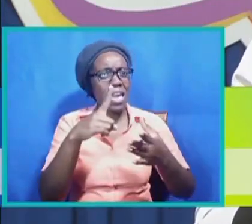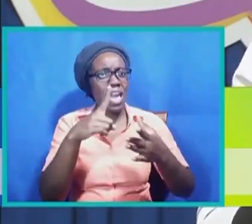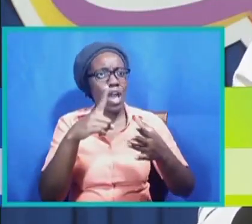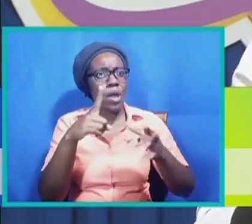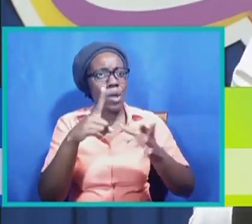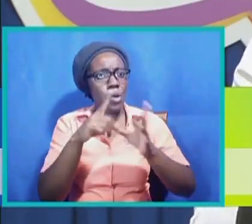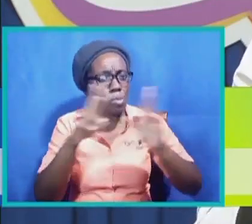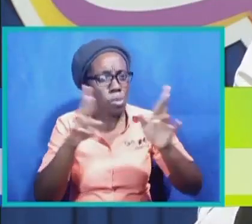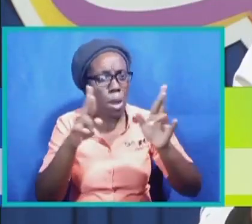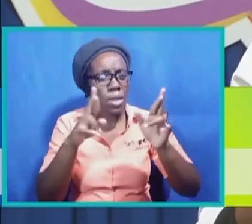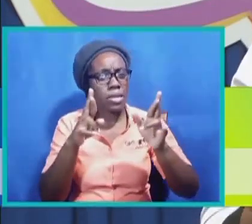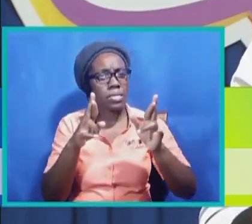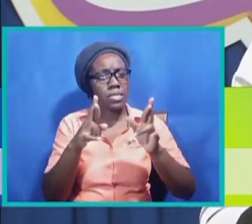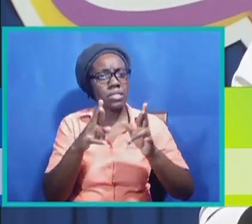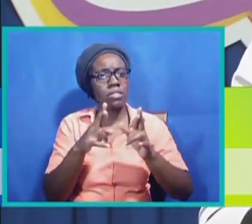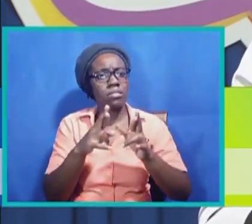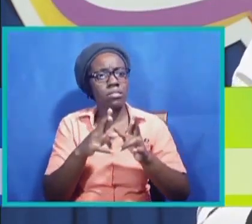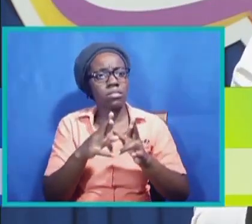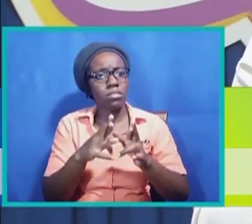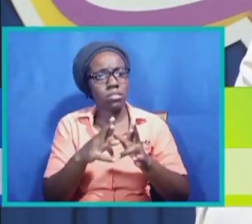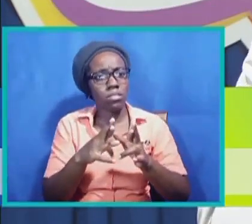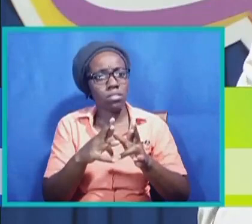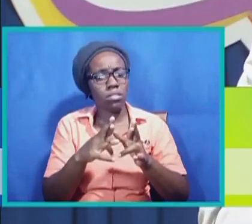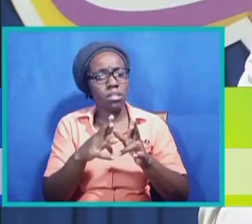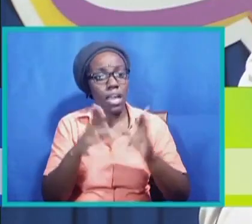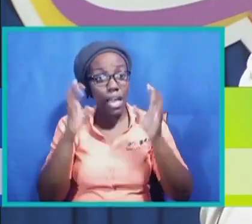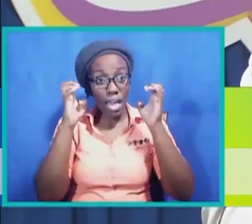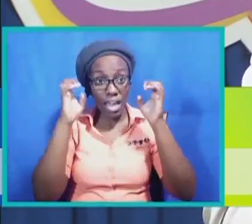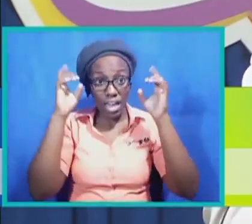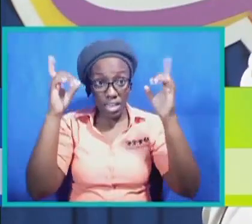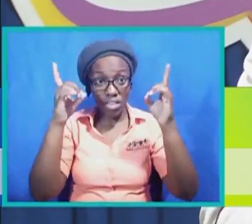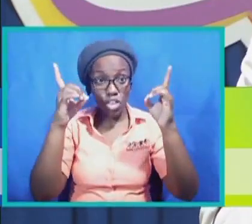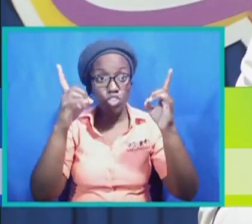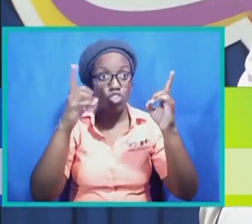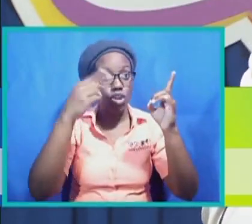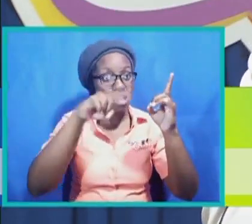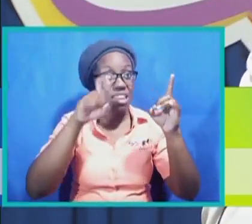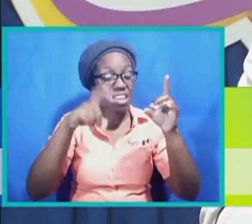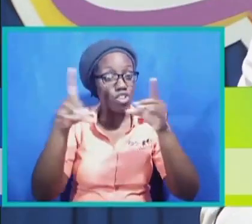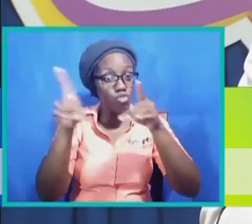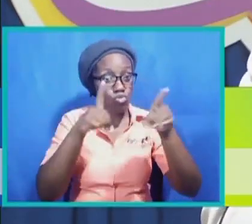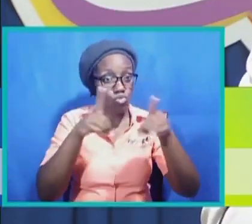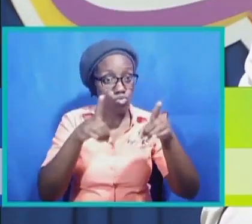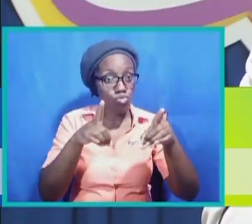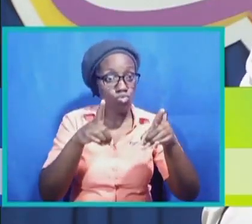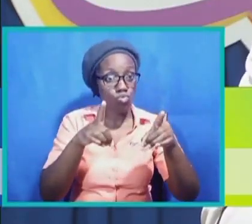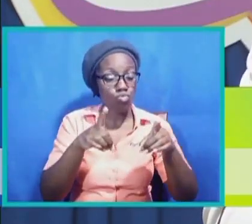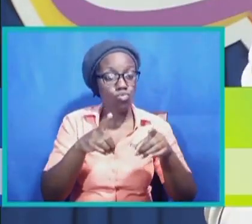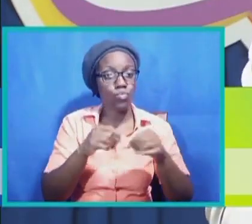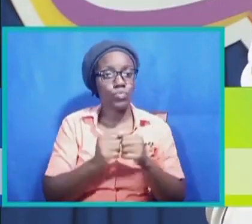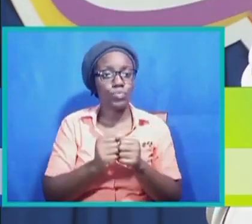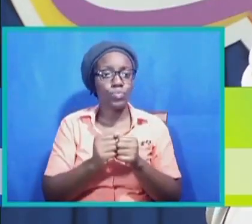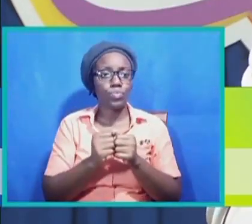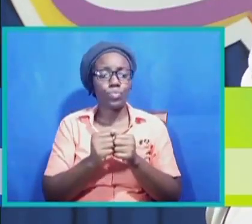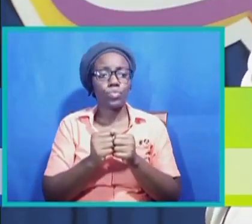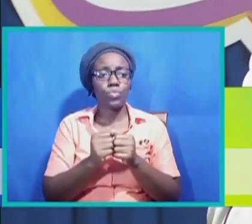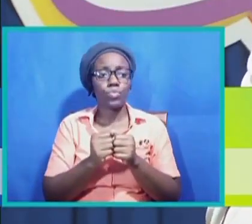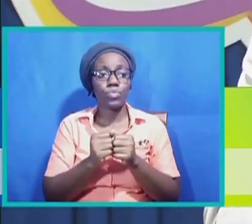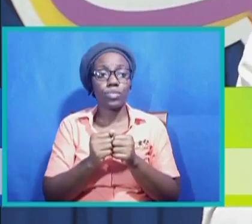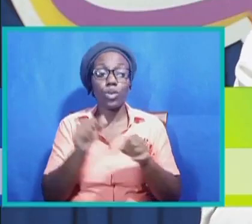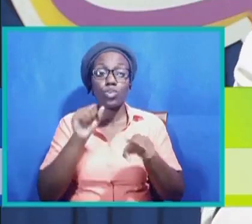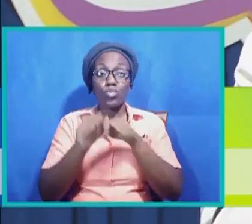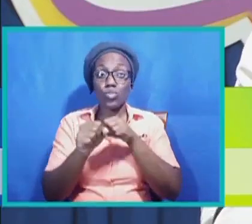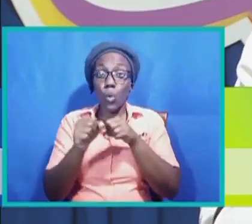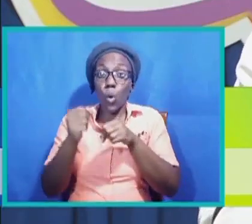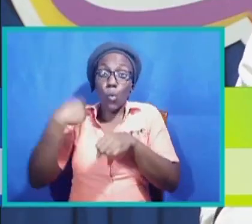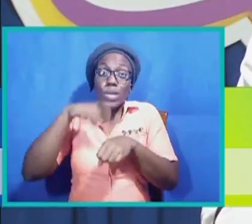the impact of education on their workforce. And until we stop that sort of artificial separation between